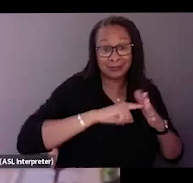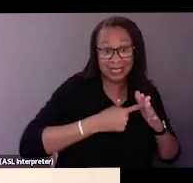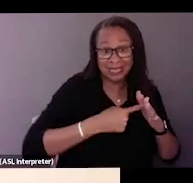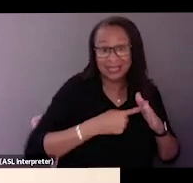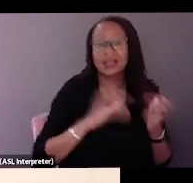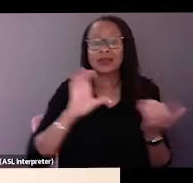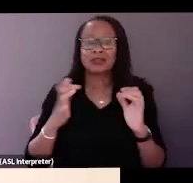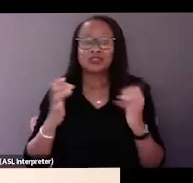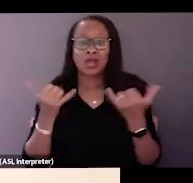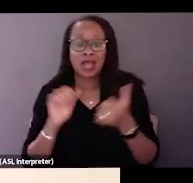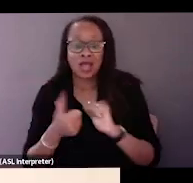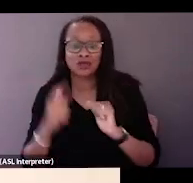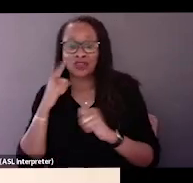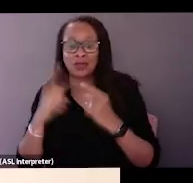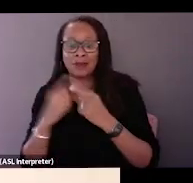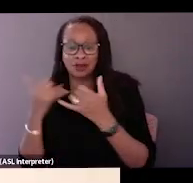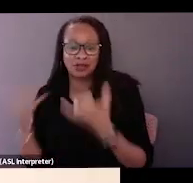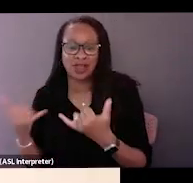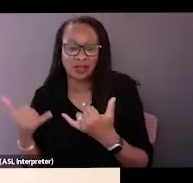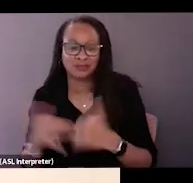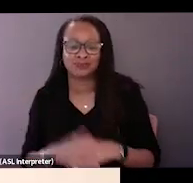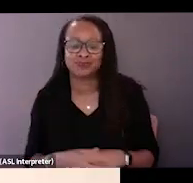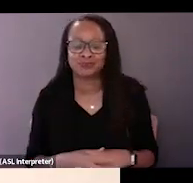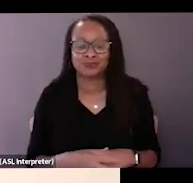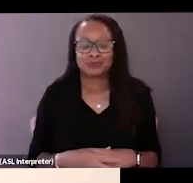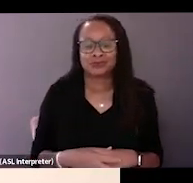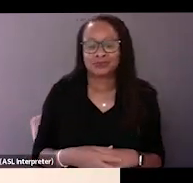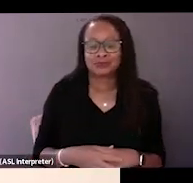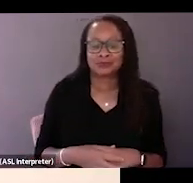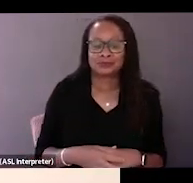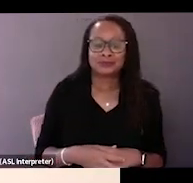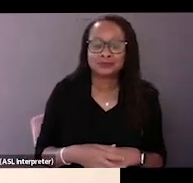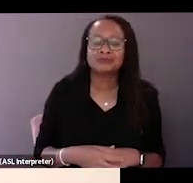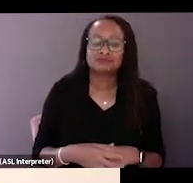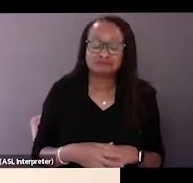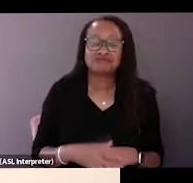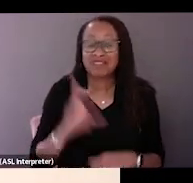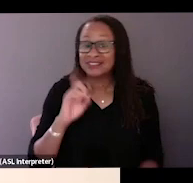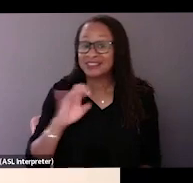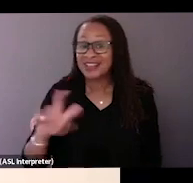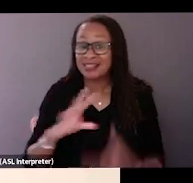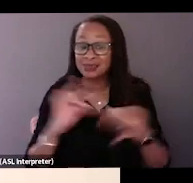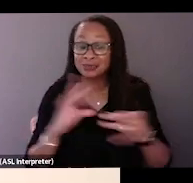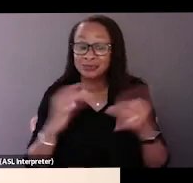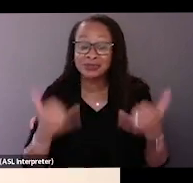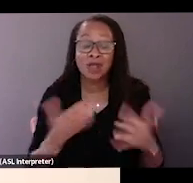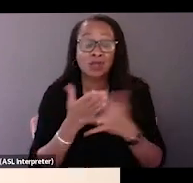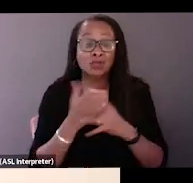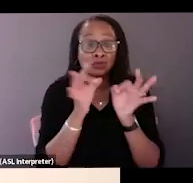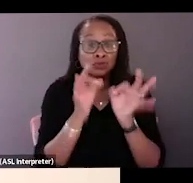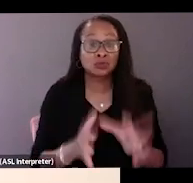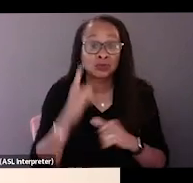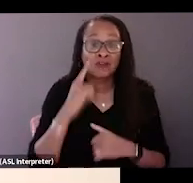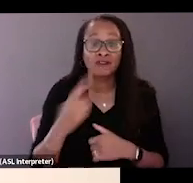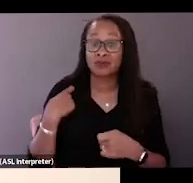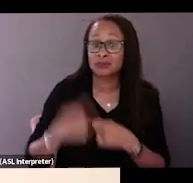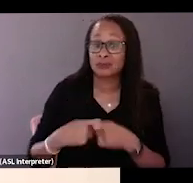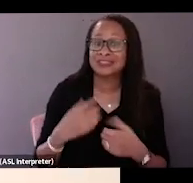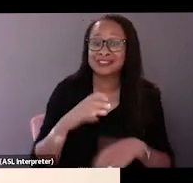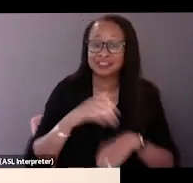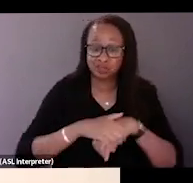now. Bueno, yo creo que esto fue algo que fue cambiando en la medida que